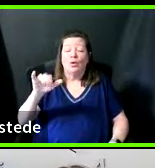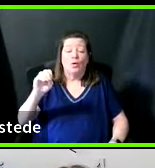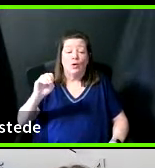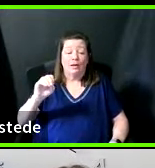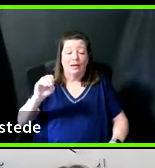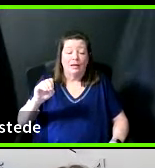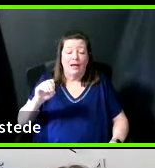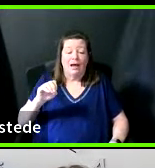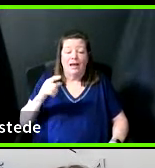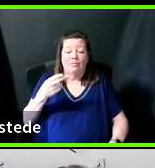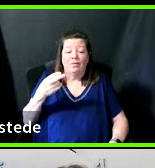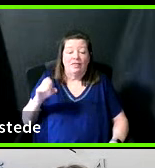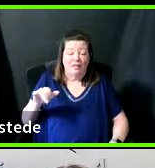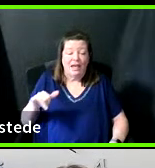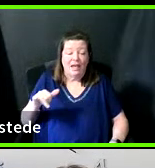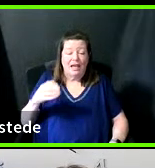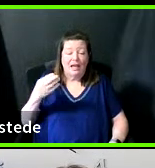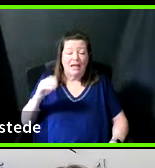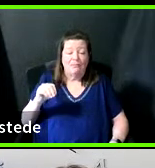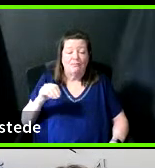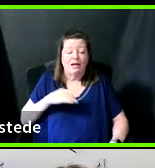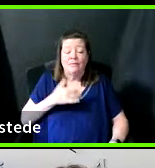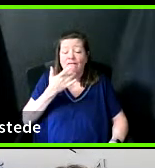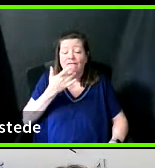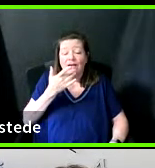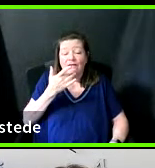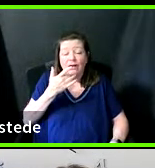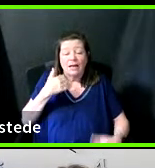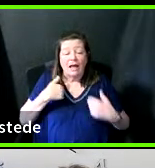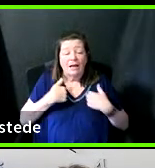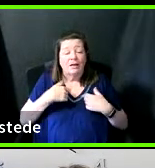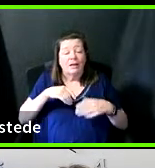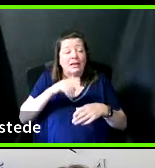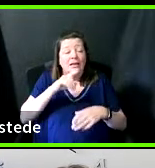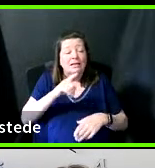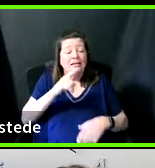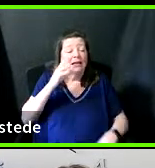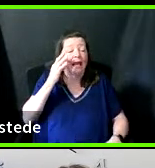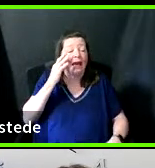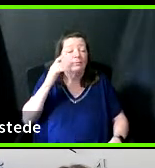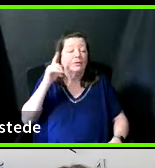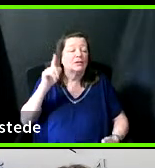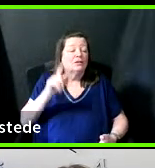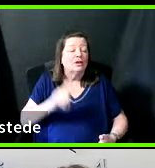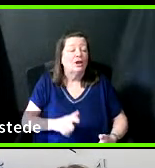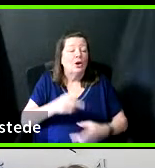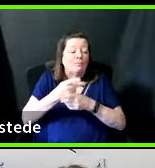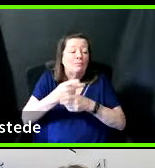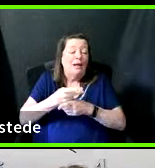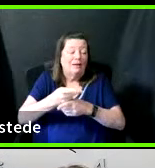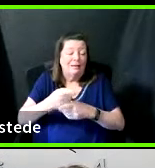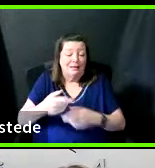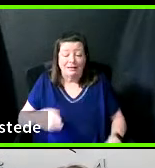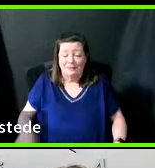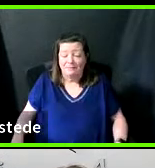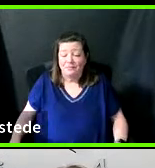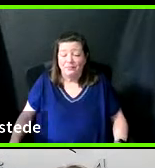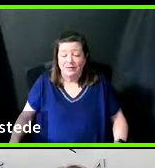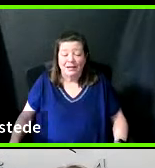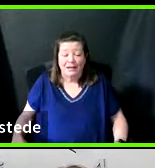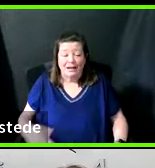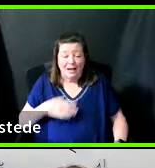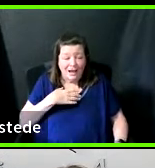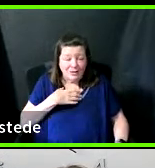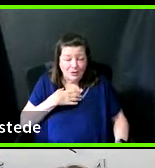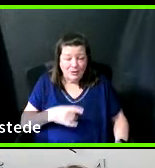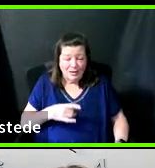they, him, and my favorite animal is a cat because they're low maintenance. I do, like Jana,